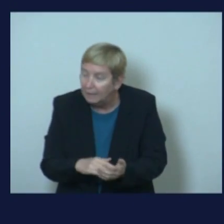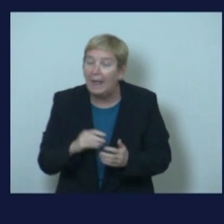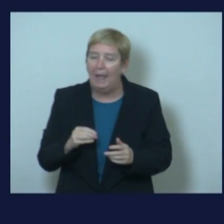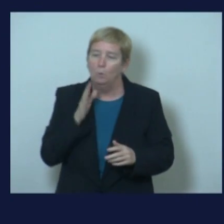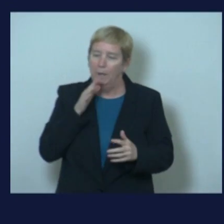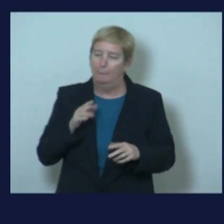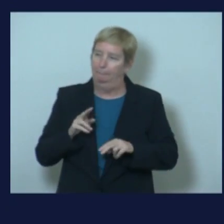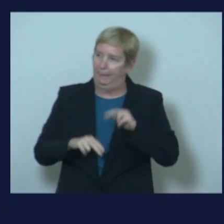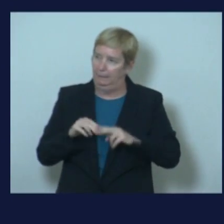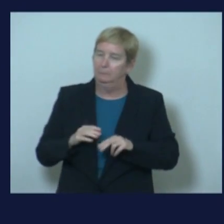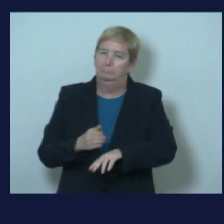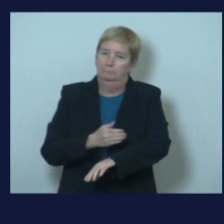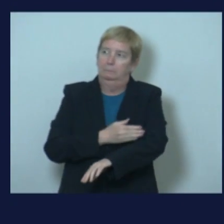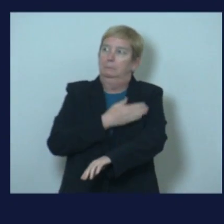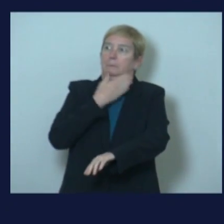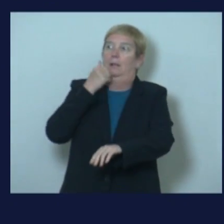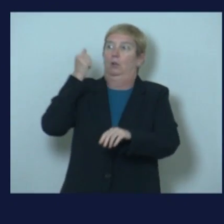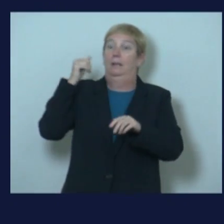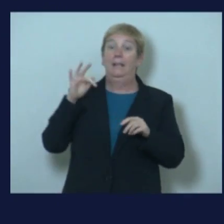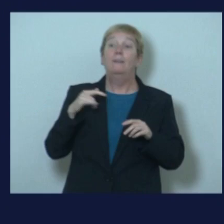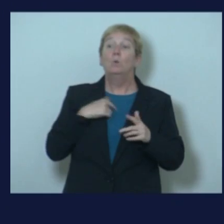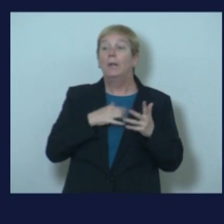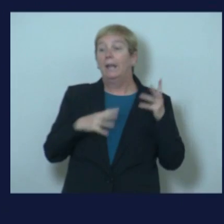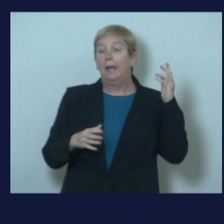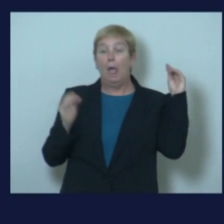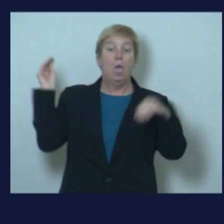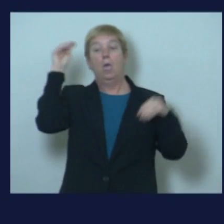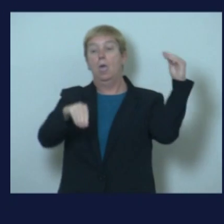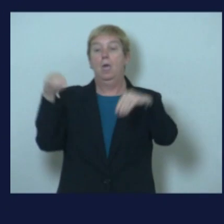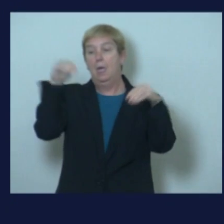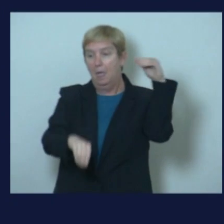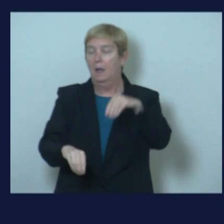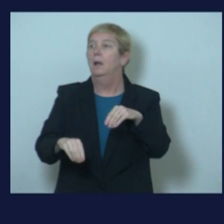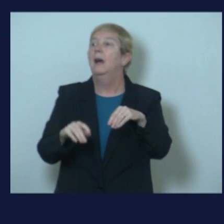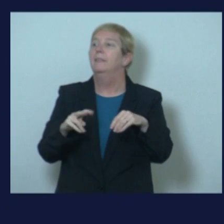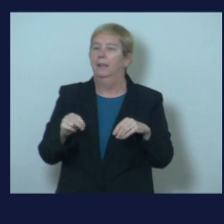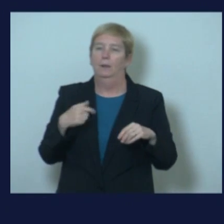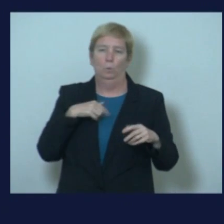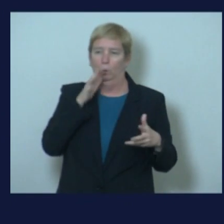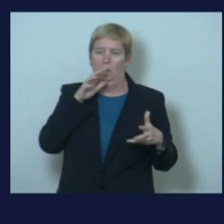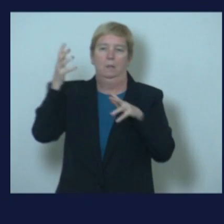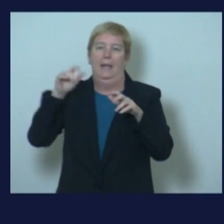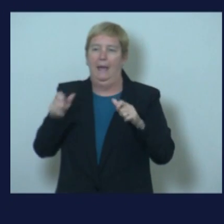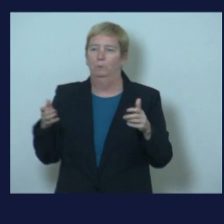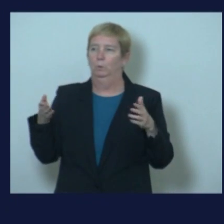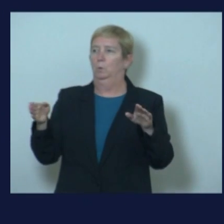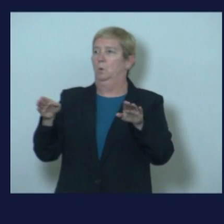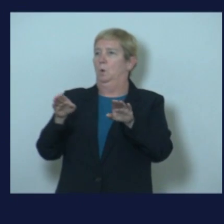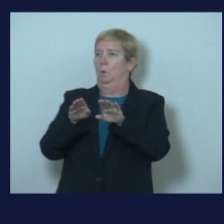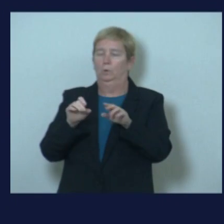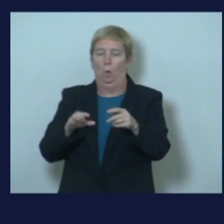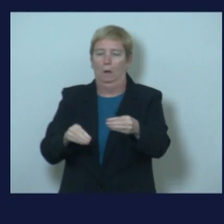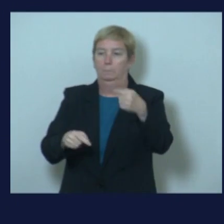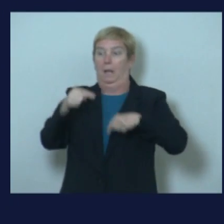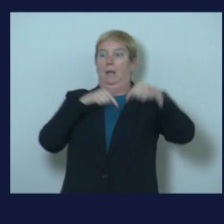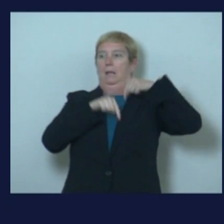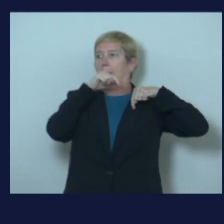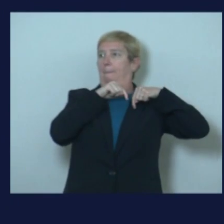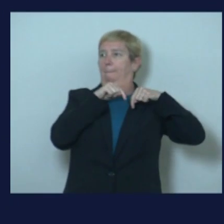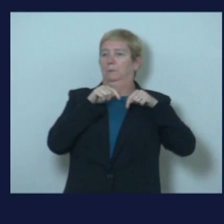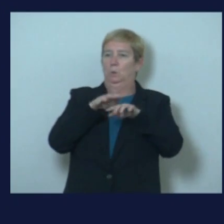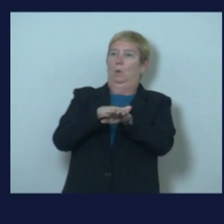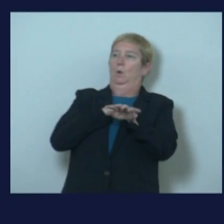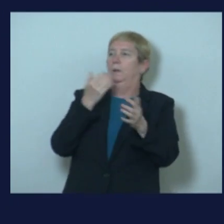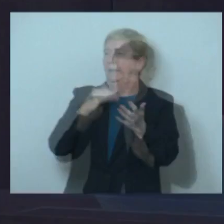things all at once, particularly as we're adding risk, it would mean that we might have to go backwards and shut down either a region or a business